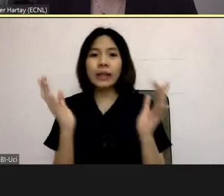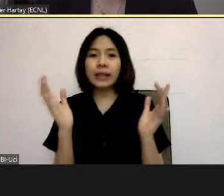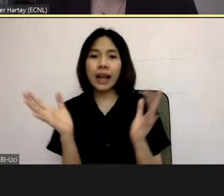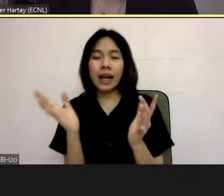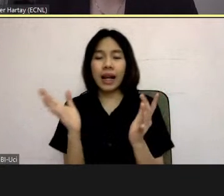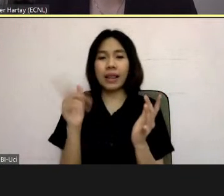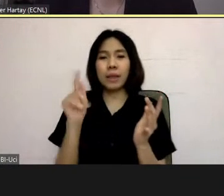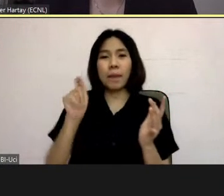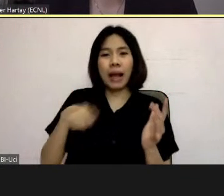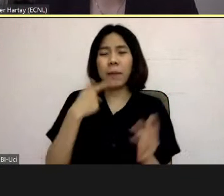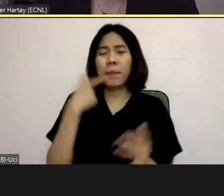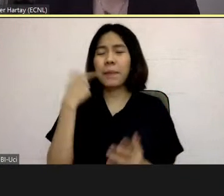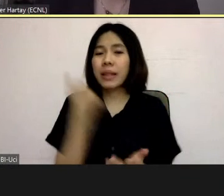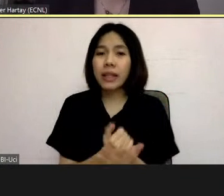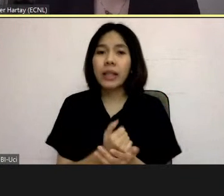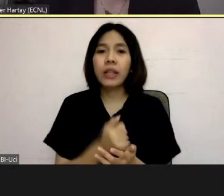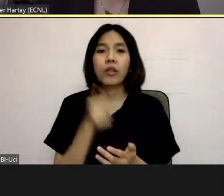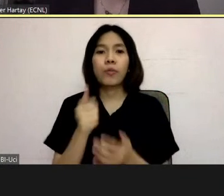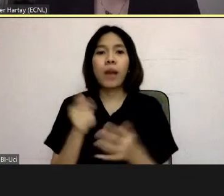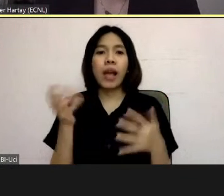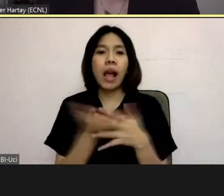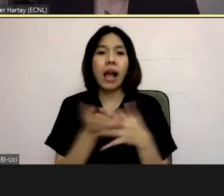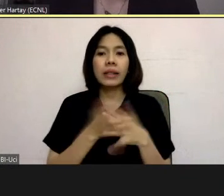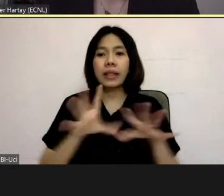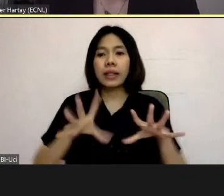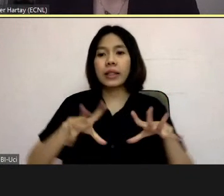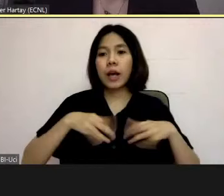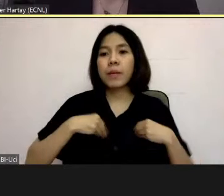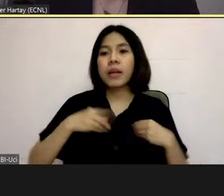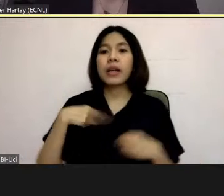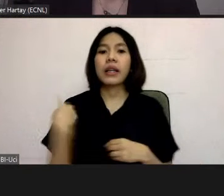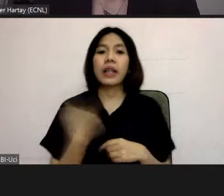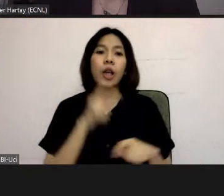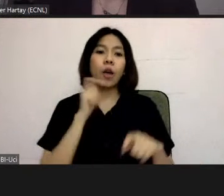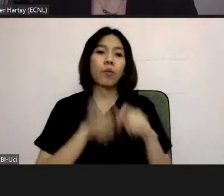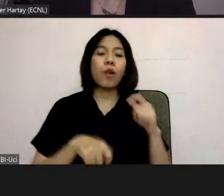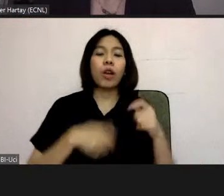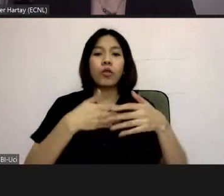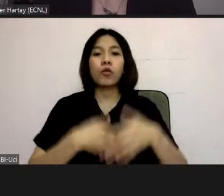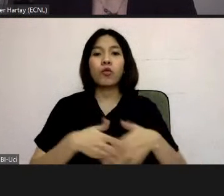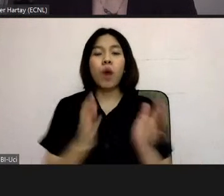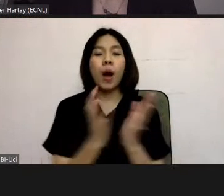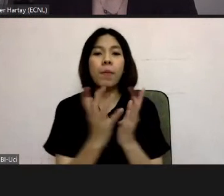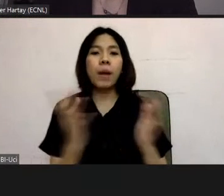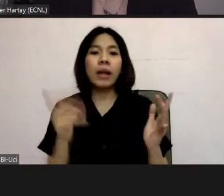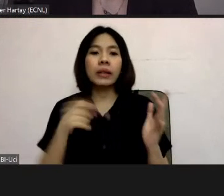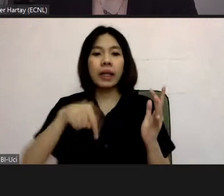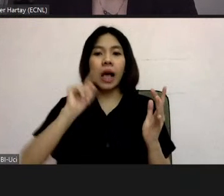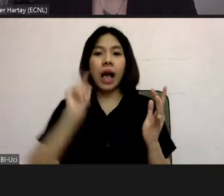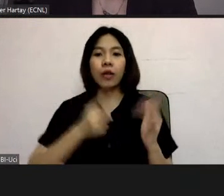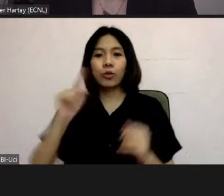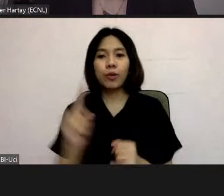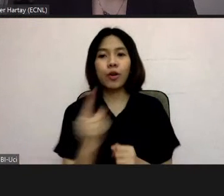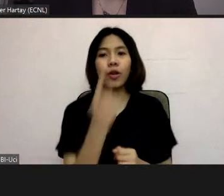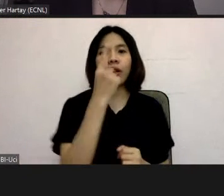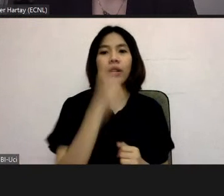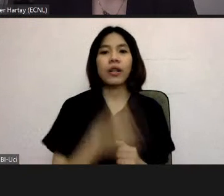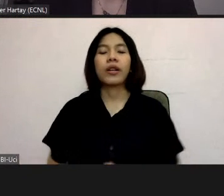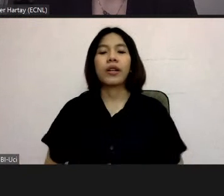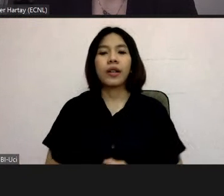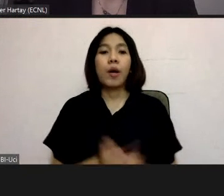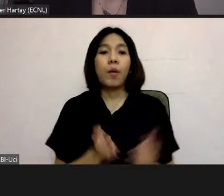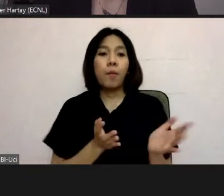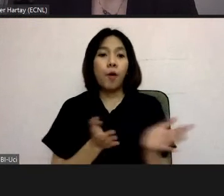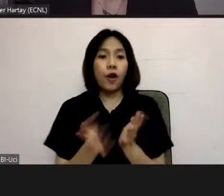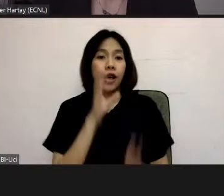space a priority. Thank you so much. Thank you so much, Esther. I think still in line with Ms. Hanum's